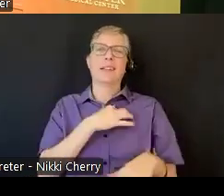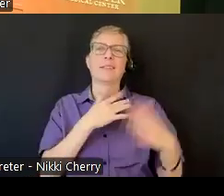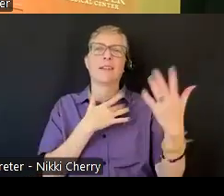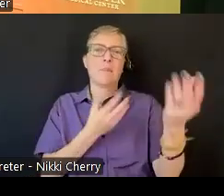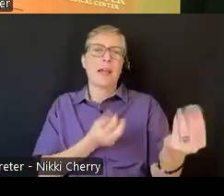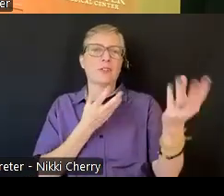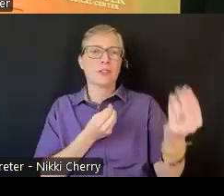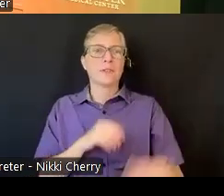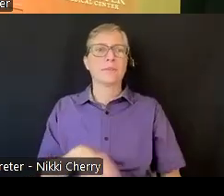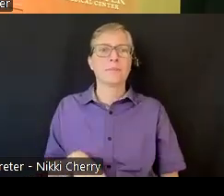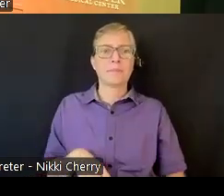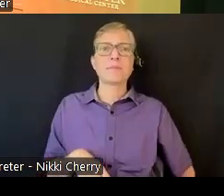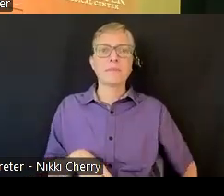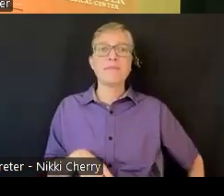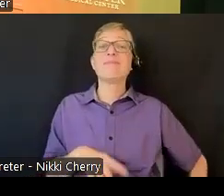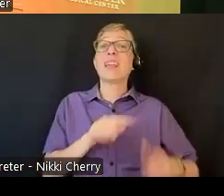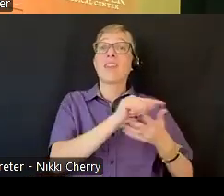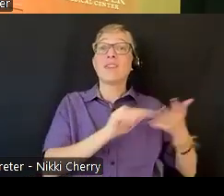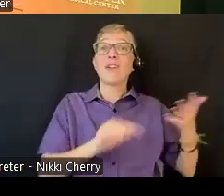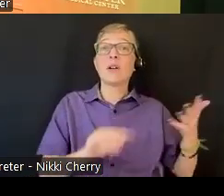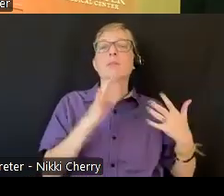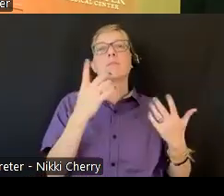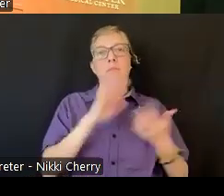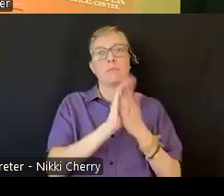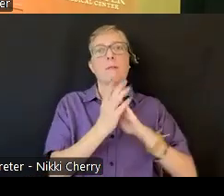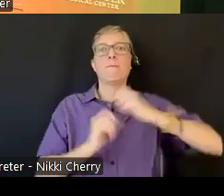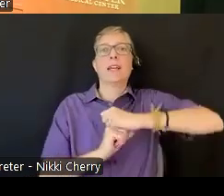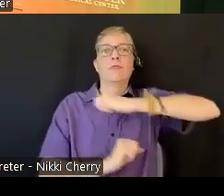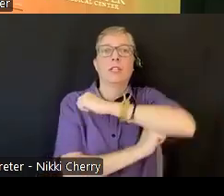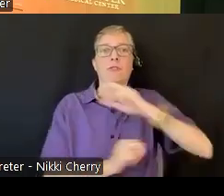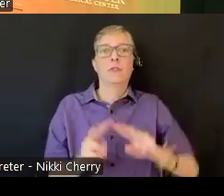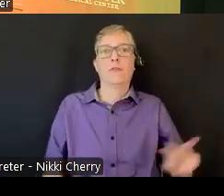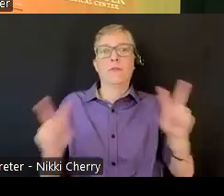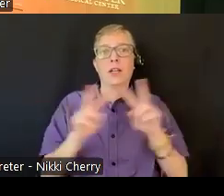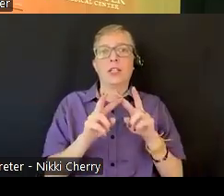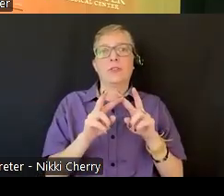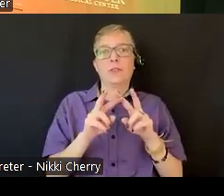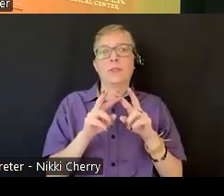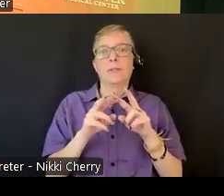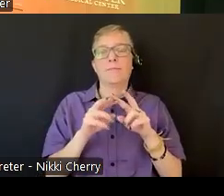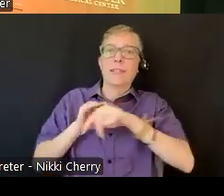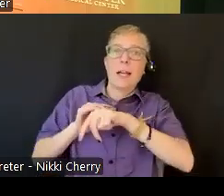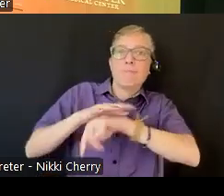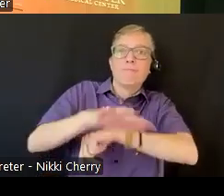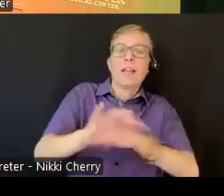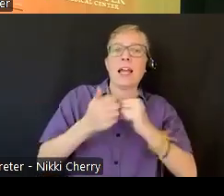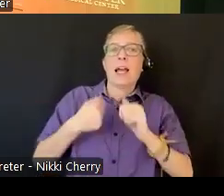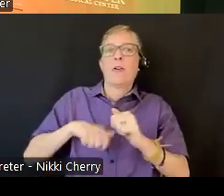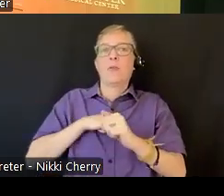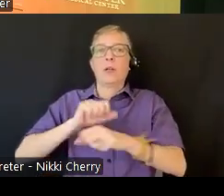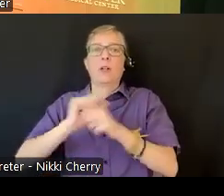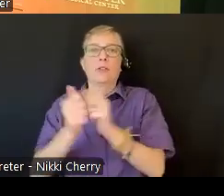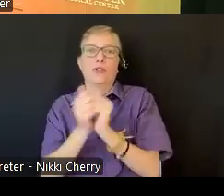values that we work together to advocate and support our vulnerable patients through our clinical